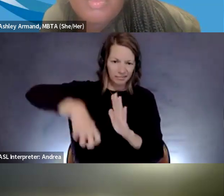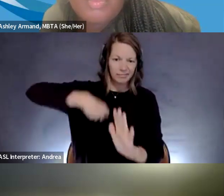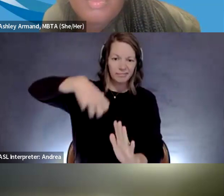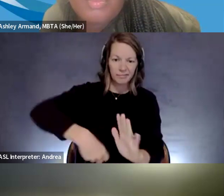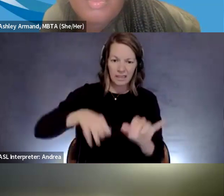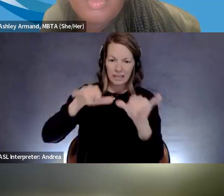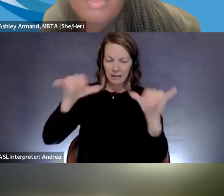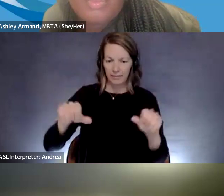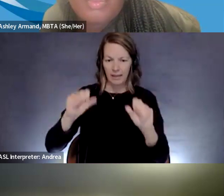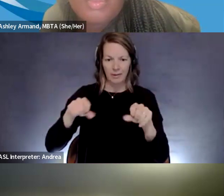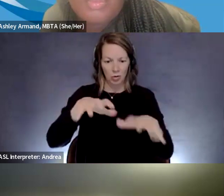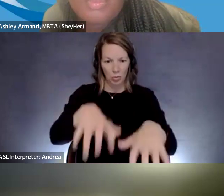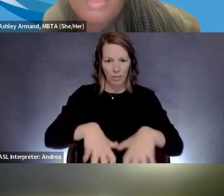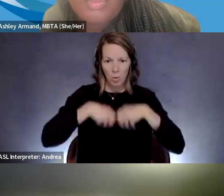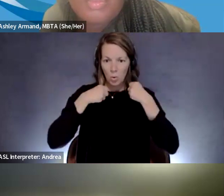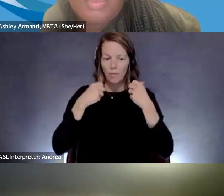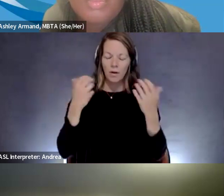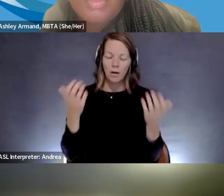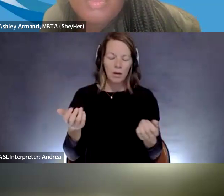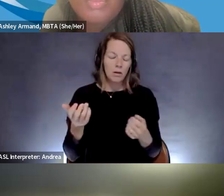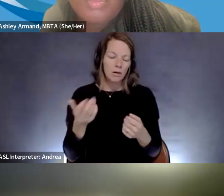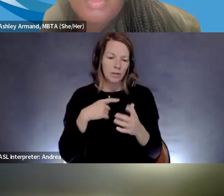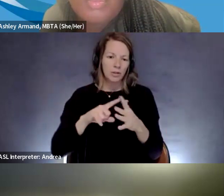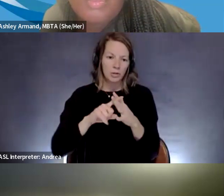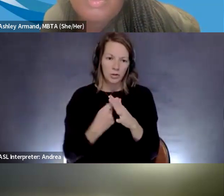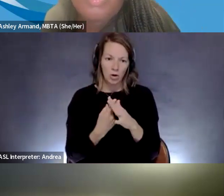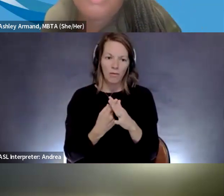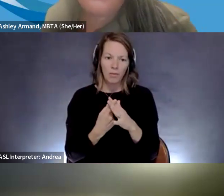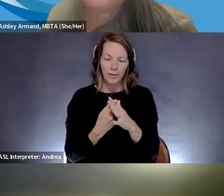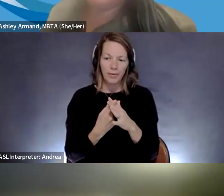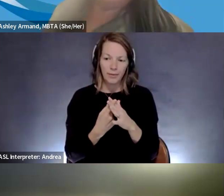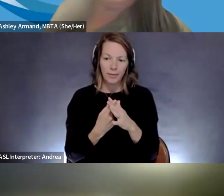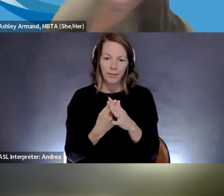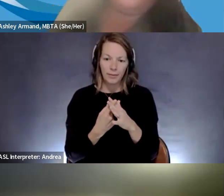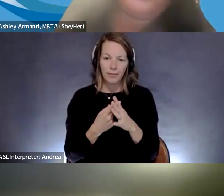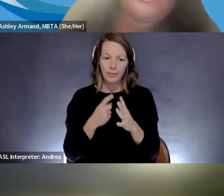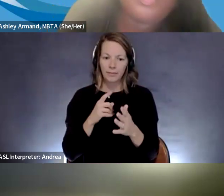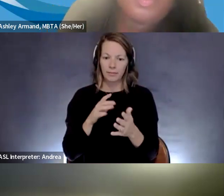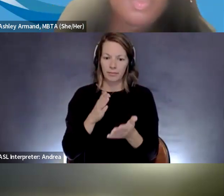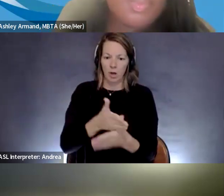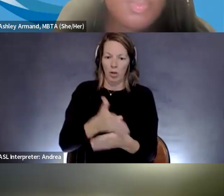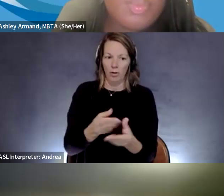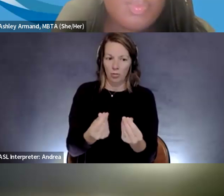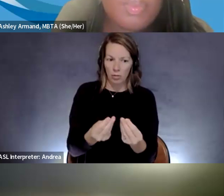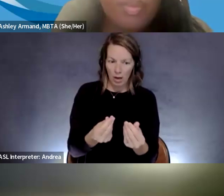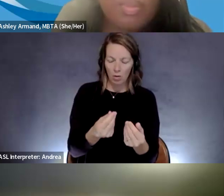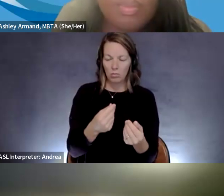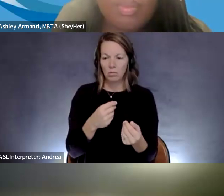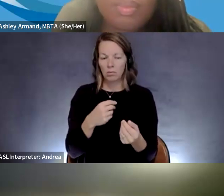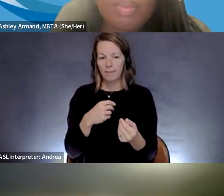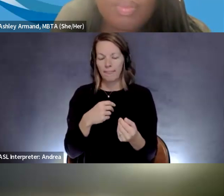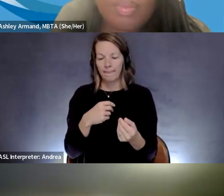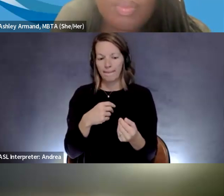to be able to remove that. So, I mean, we start off with disturbing ground in the act of just trying